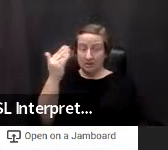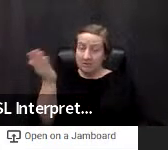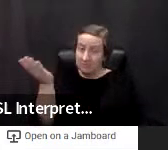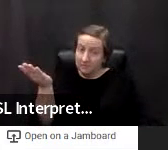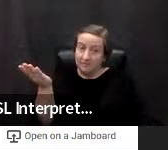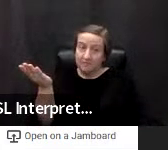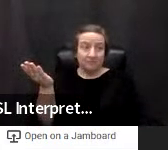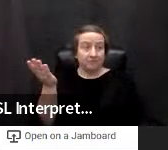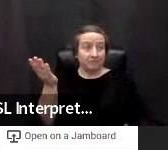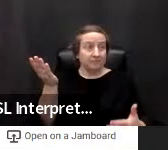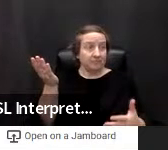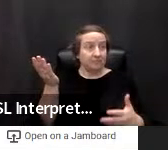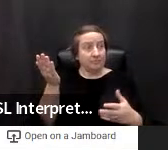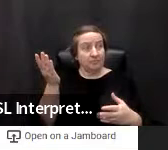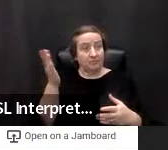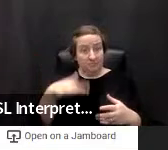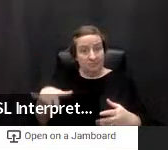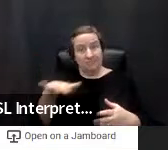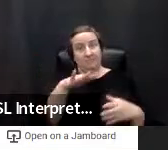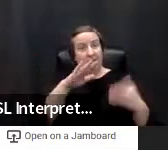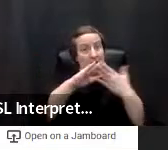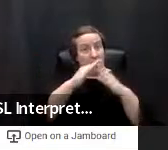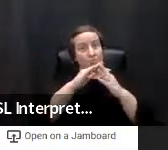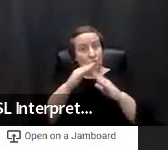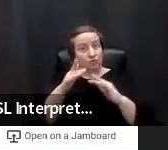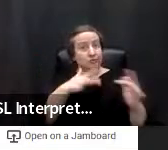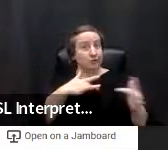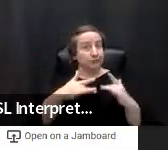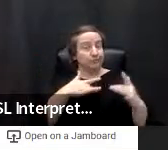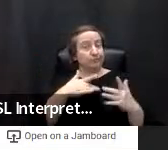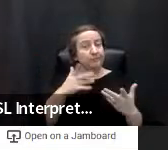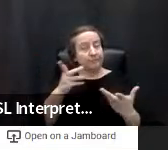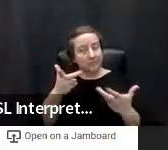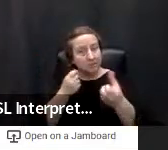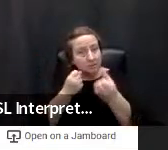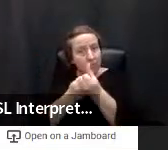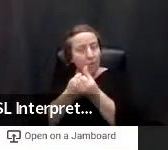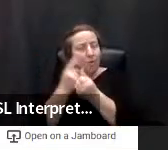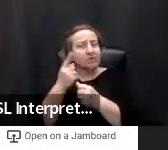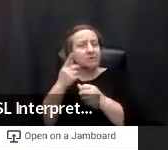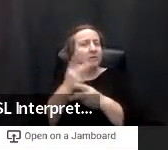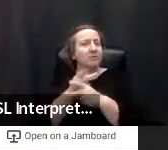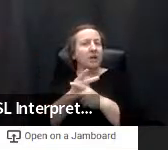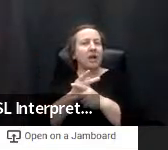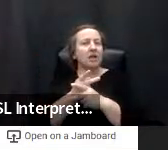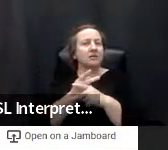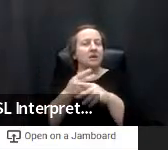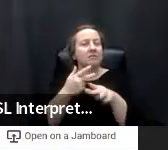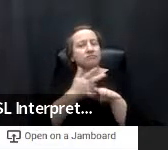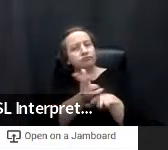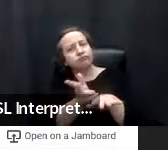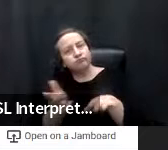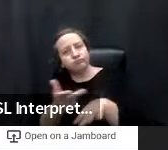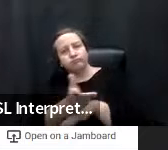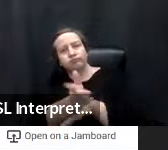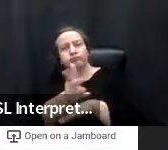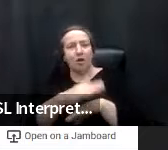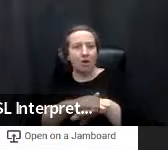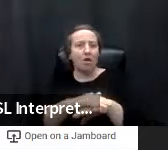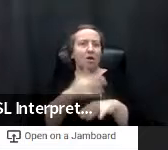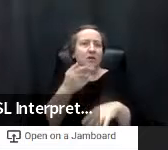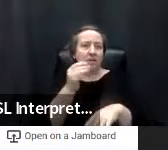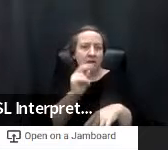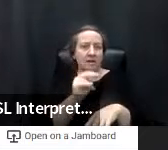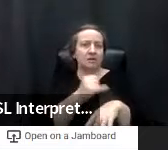that is across the entire community, support for some sort of an interchange on Hayden Island.